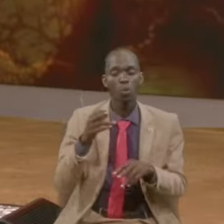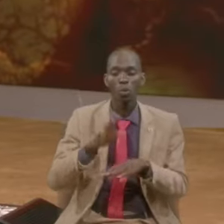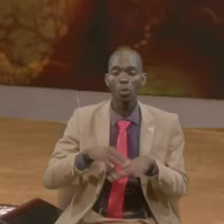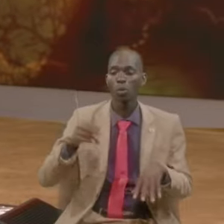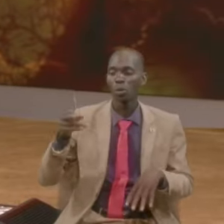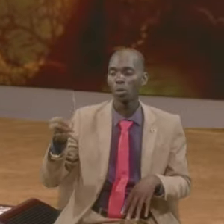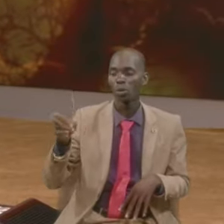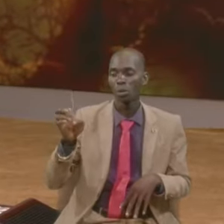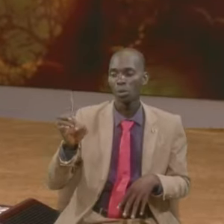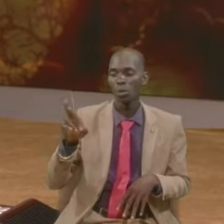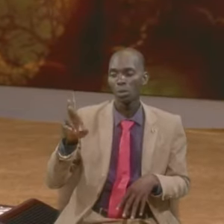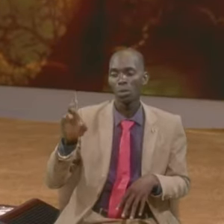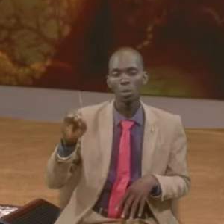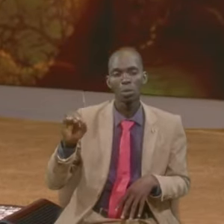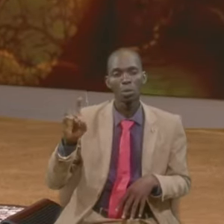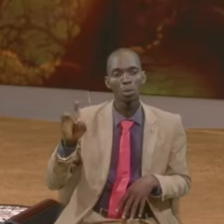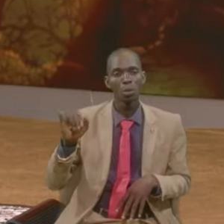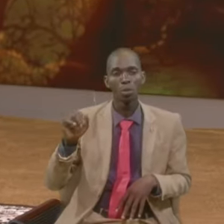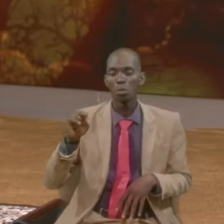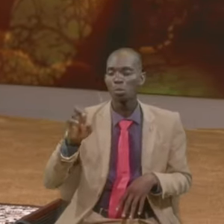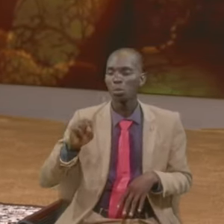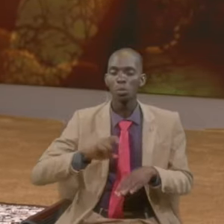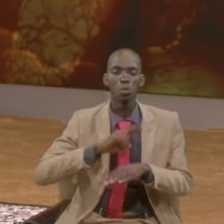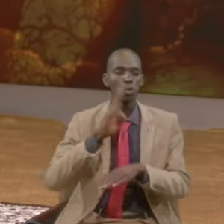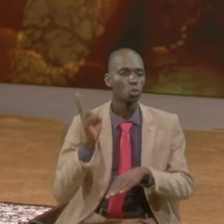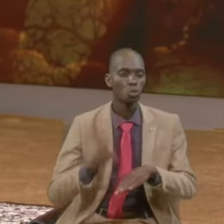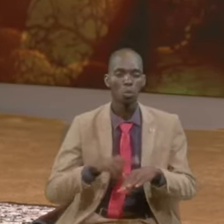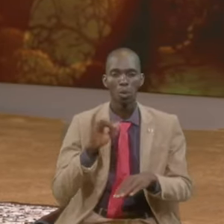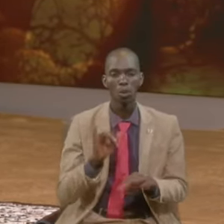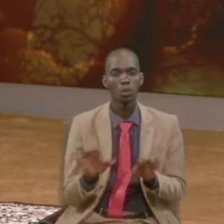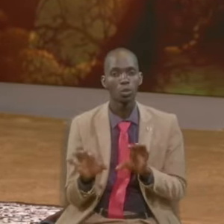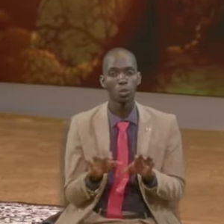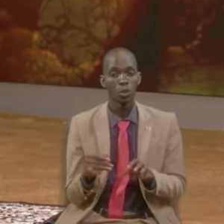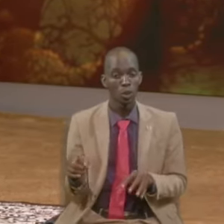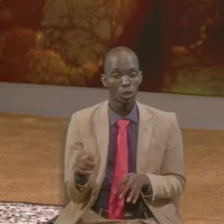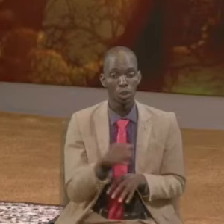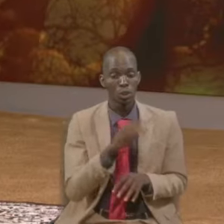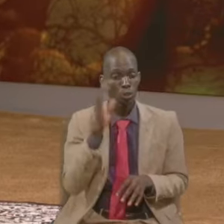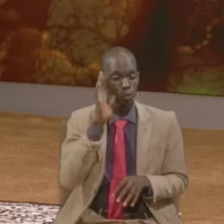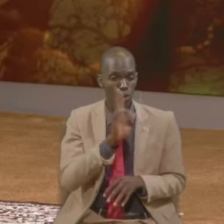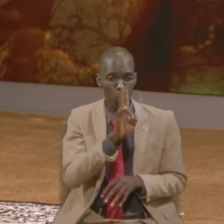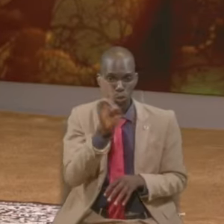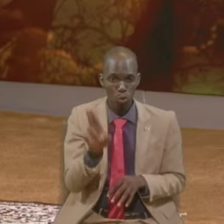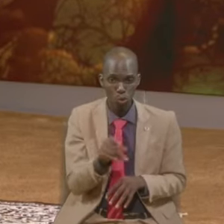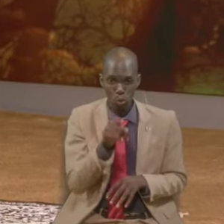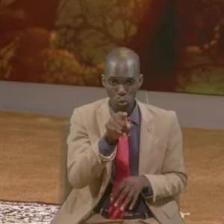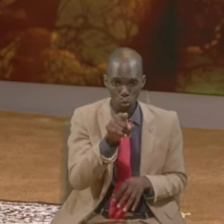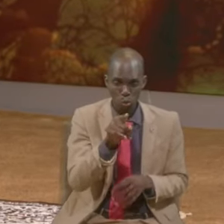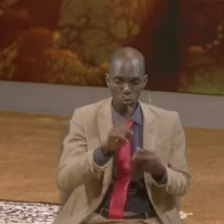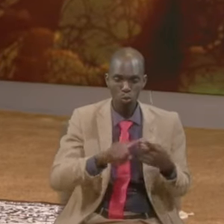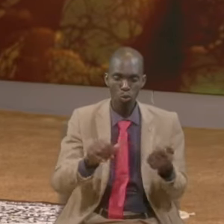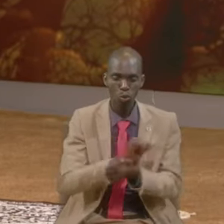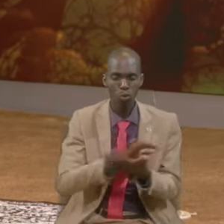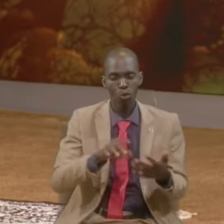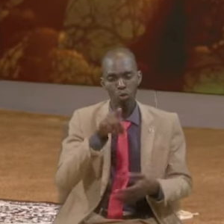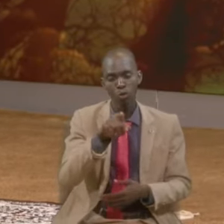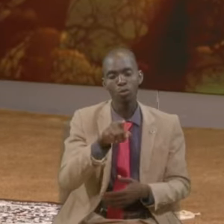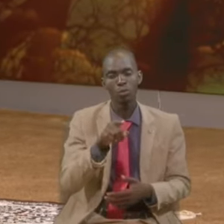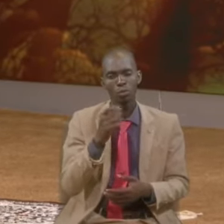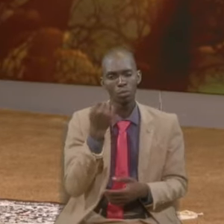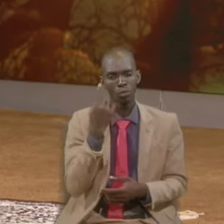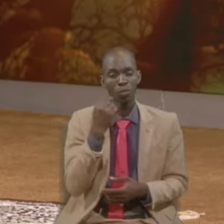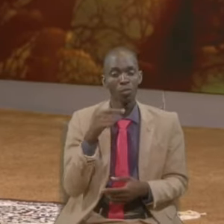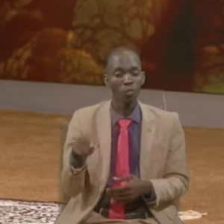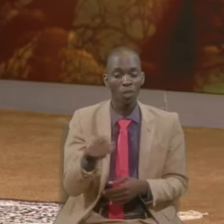what persecutors do. They will use you to destroy you. They will use